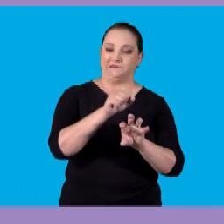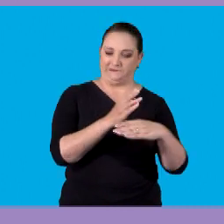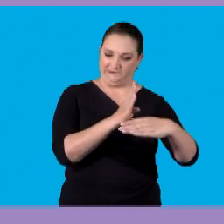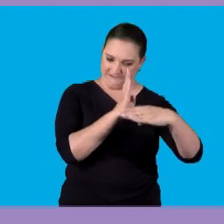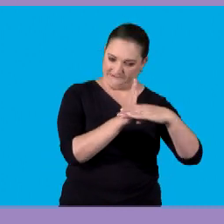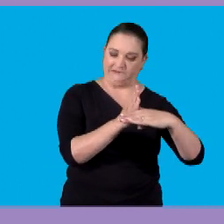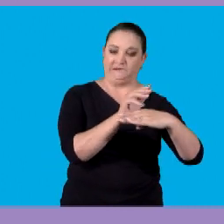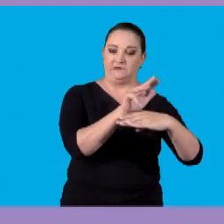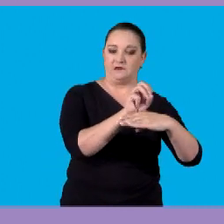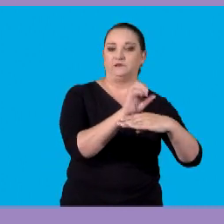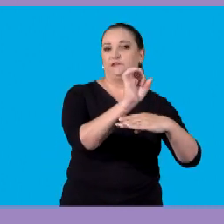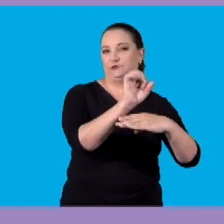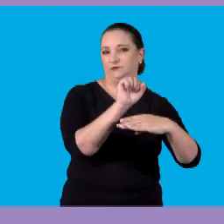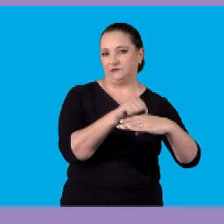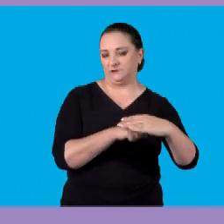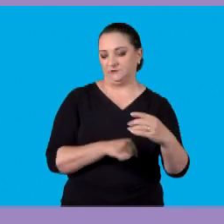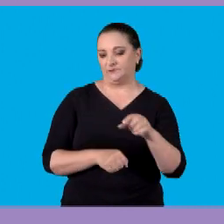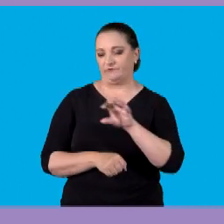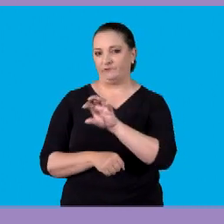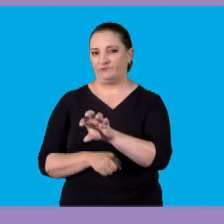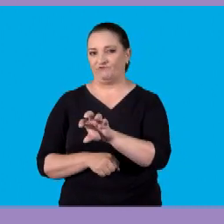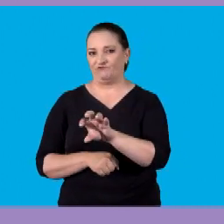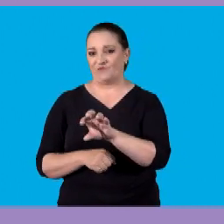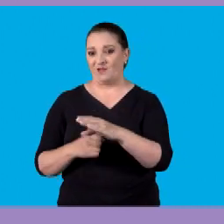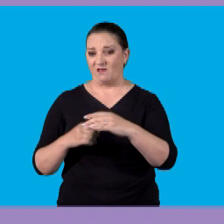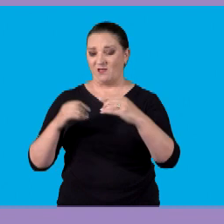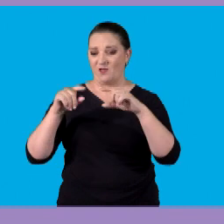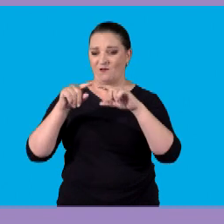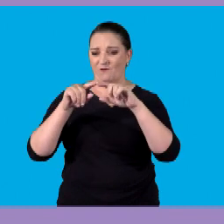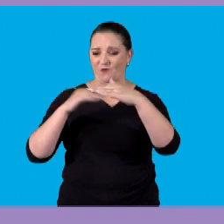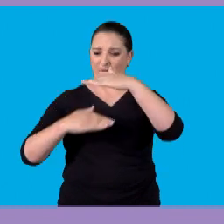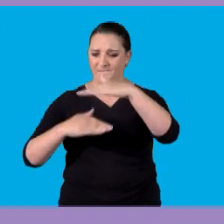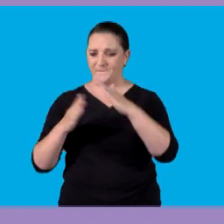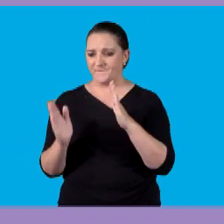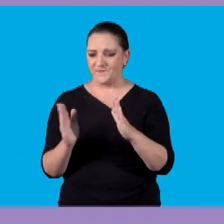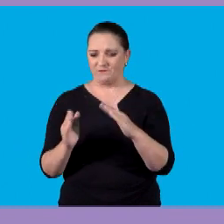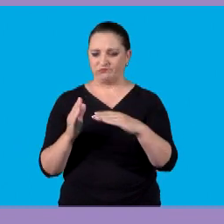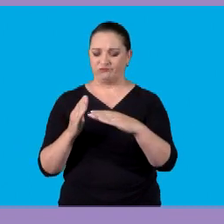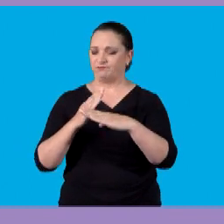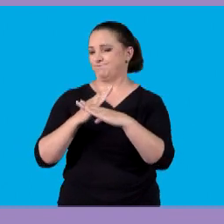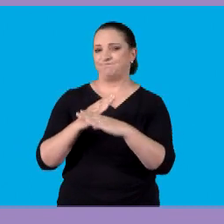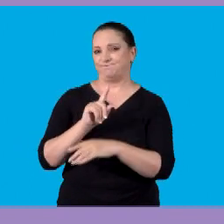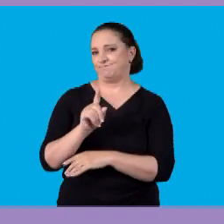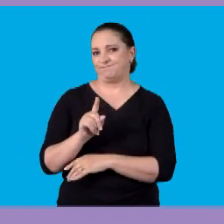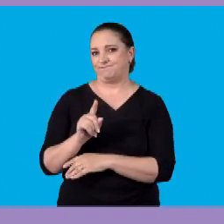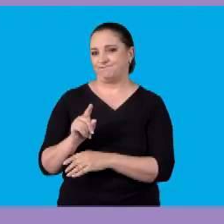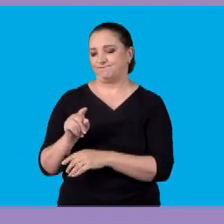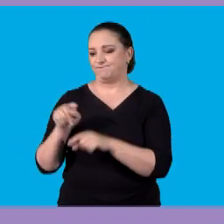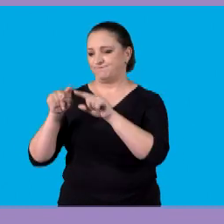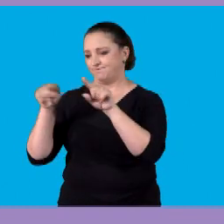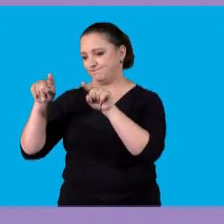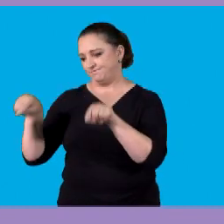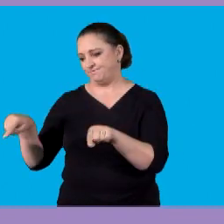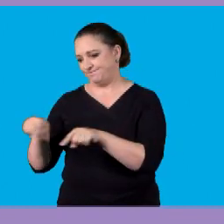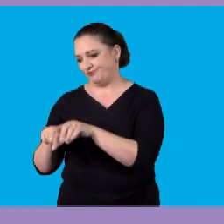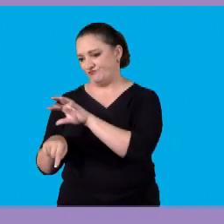rhombus intersect at 90 degrees. The ones of a parallelogram do not intersect at 90 degrees, as well as a